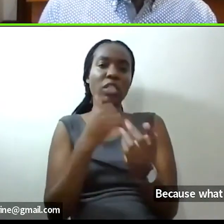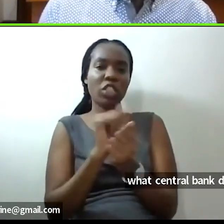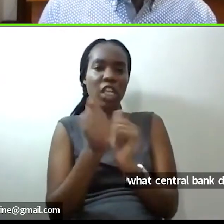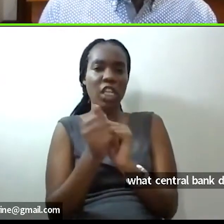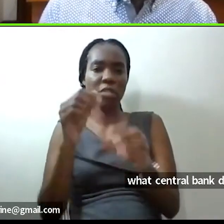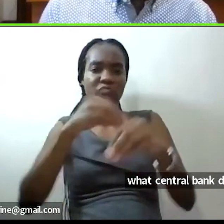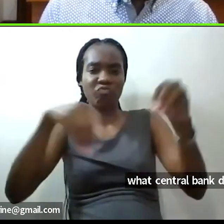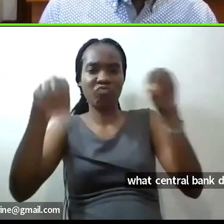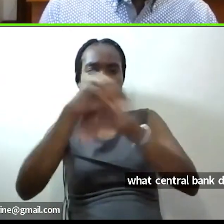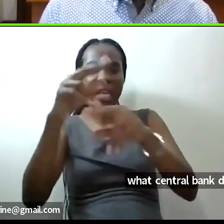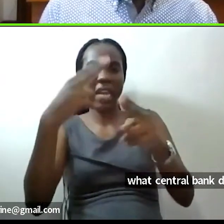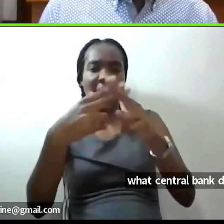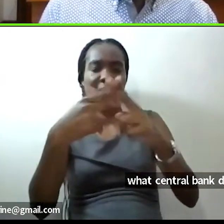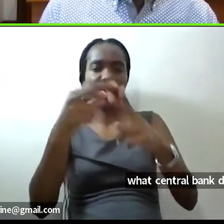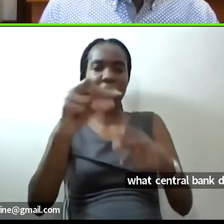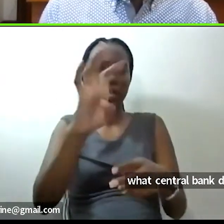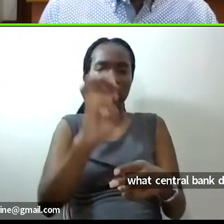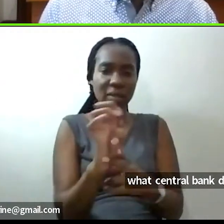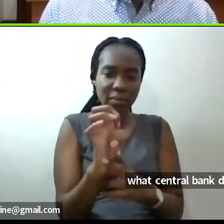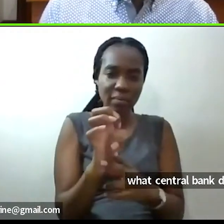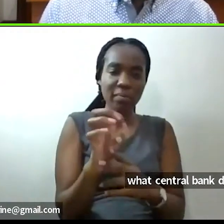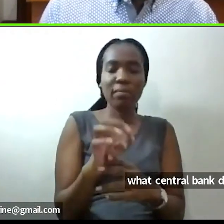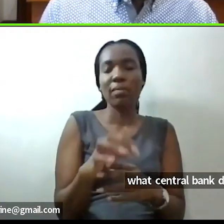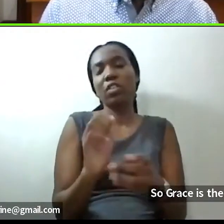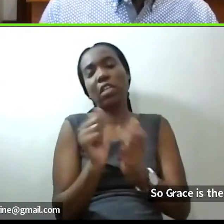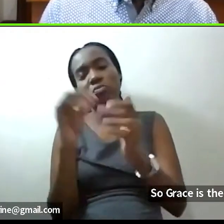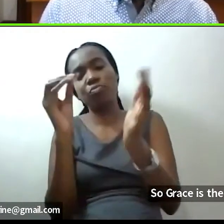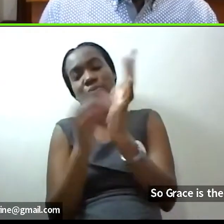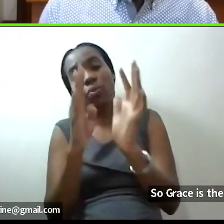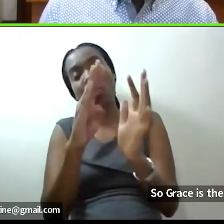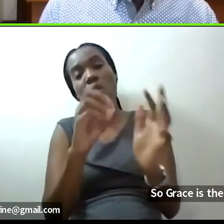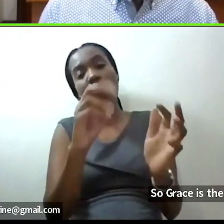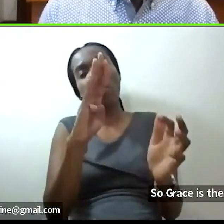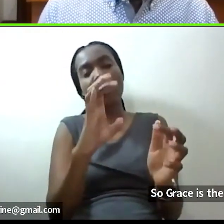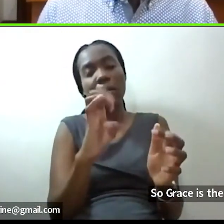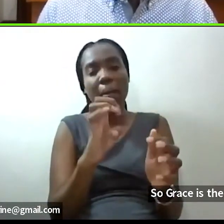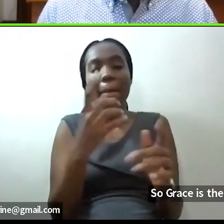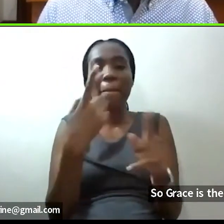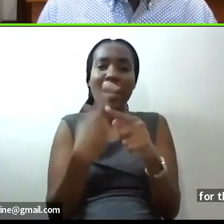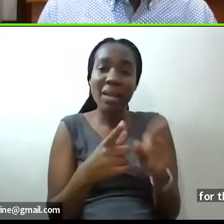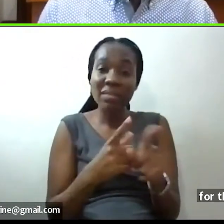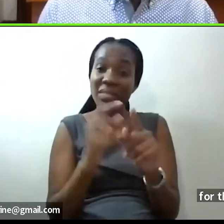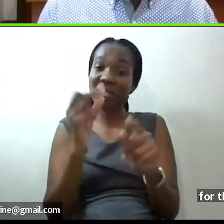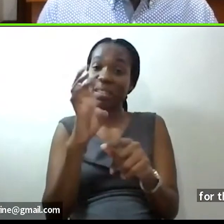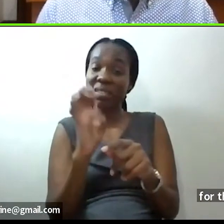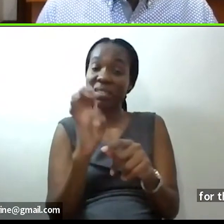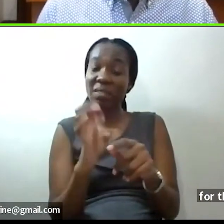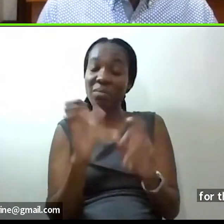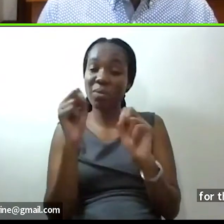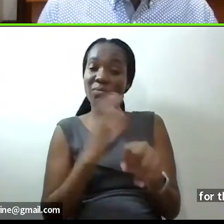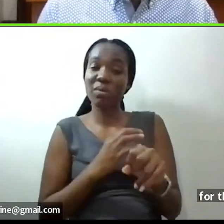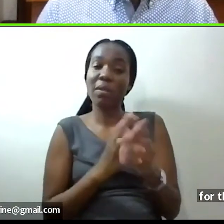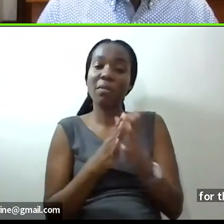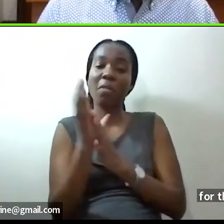earned the interest in June for the bond that was invested. Now, Bob wants to buy this